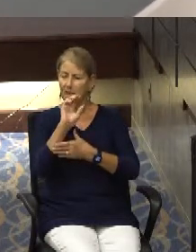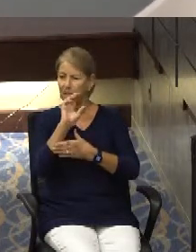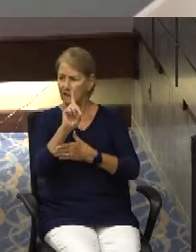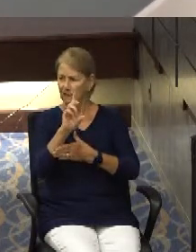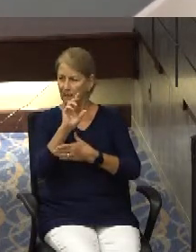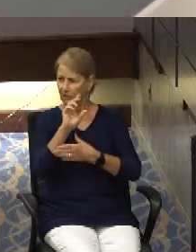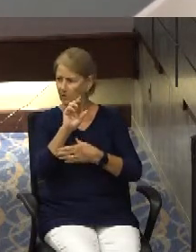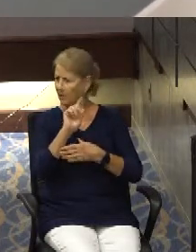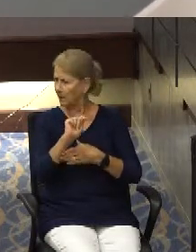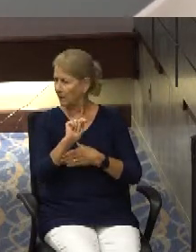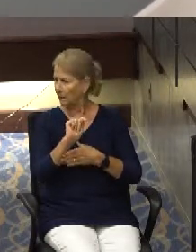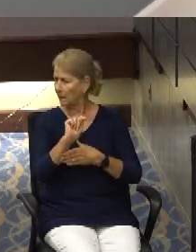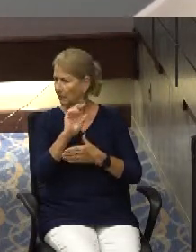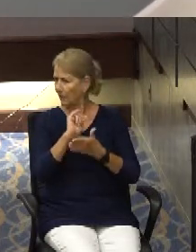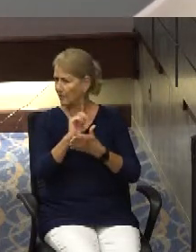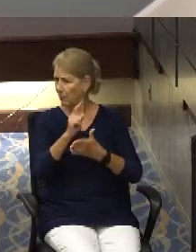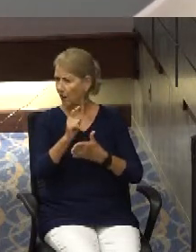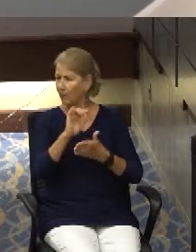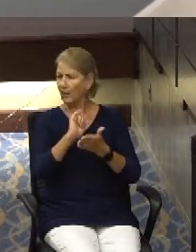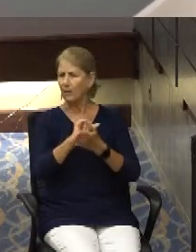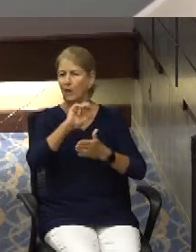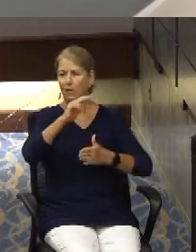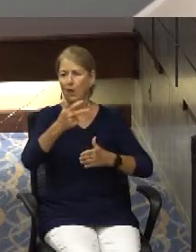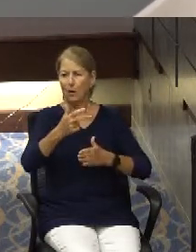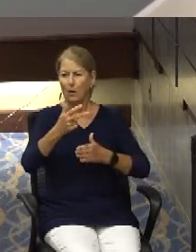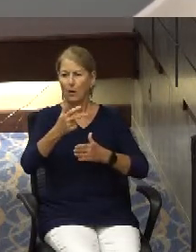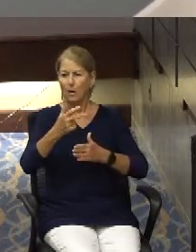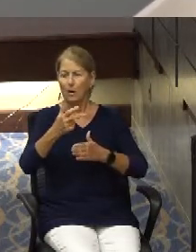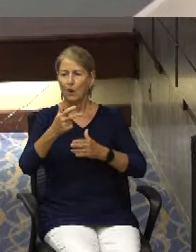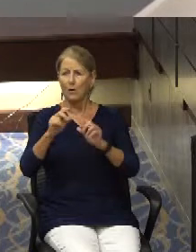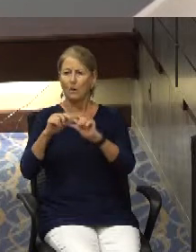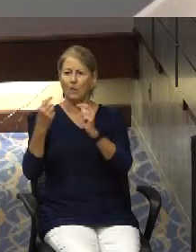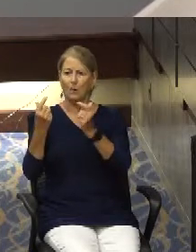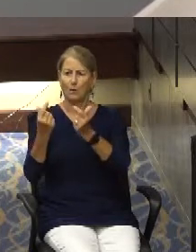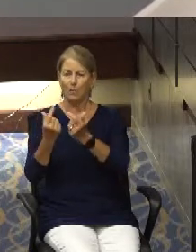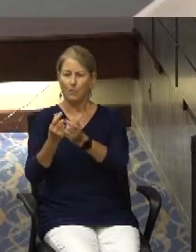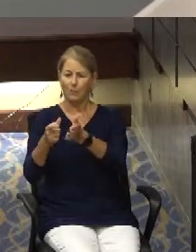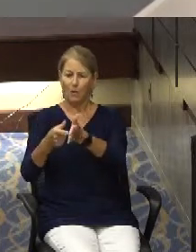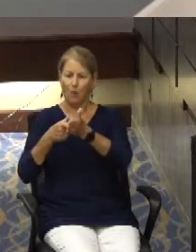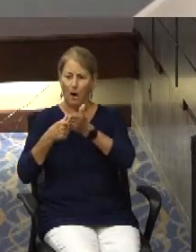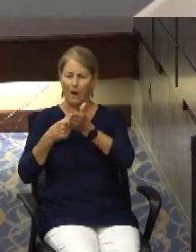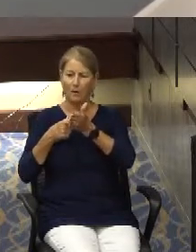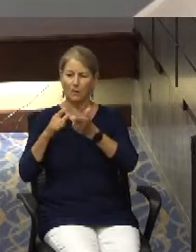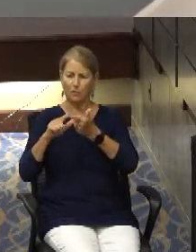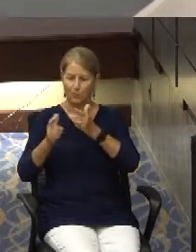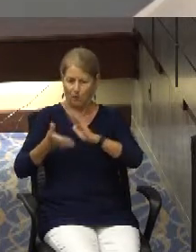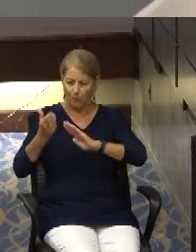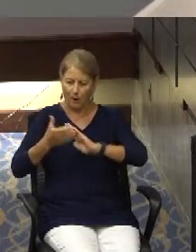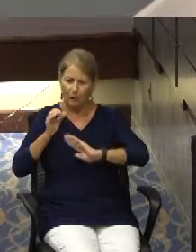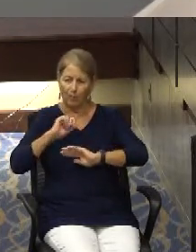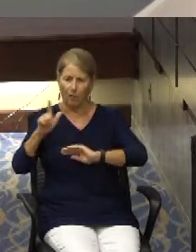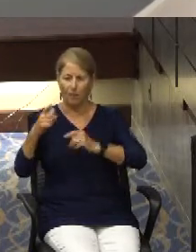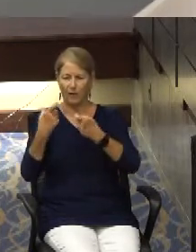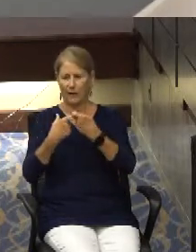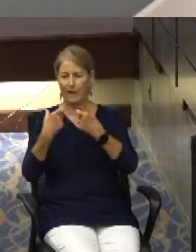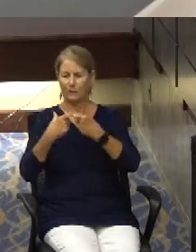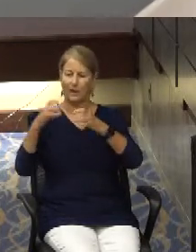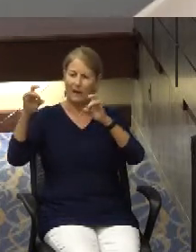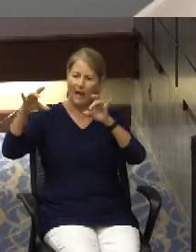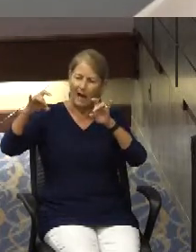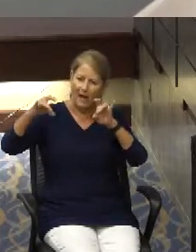one that our third-party outfitter indicates is required to run all the Yeah, the electric lights yes, and yes.